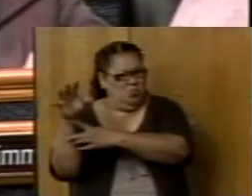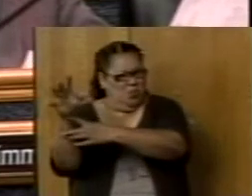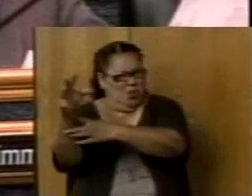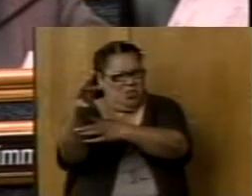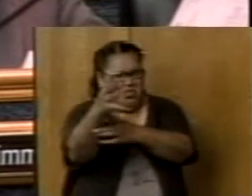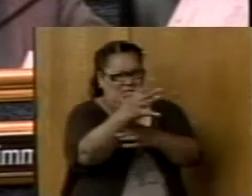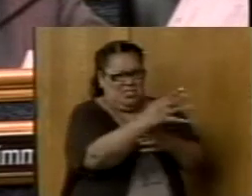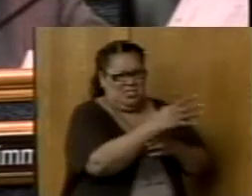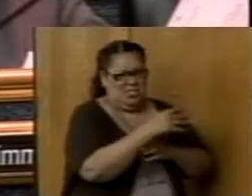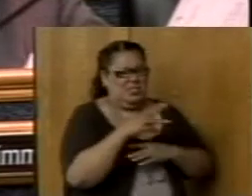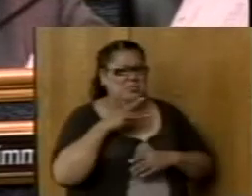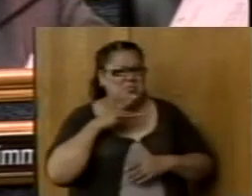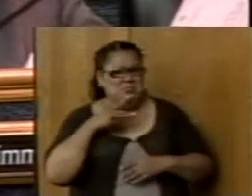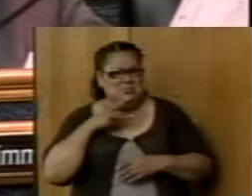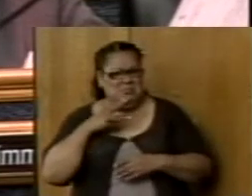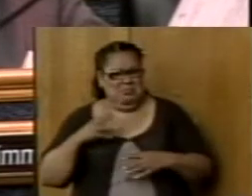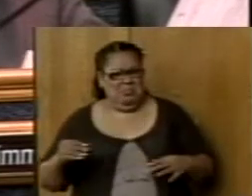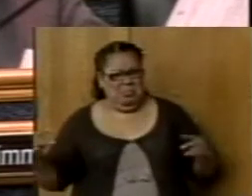landscaping done.